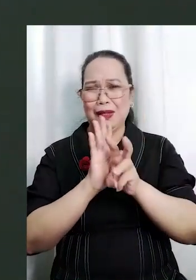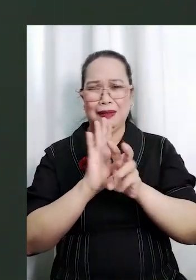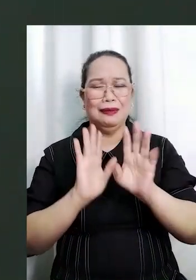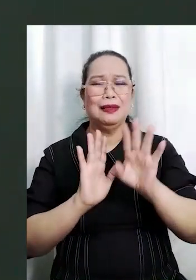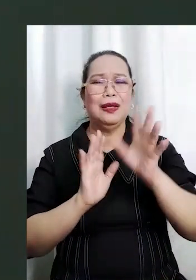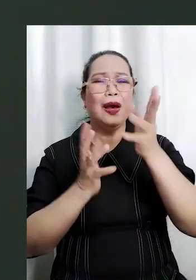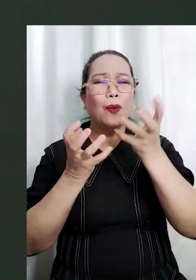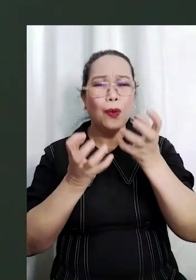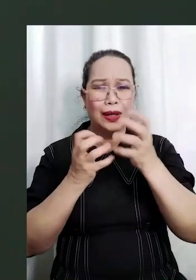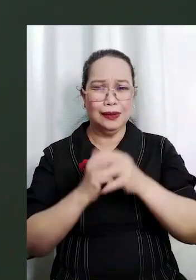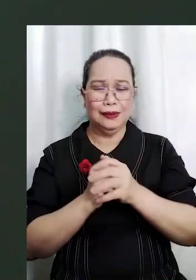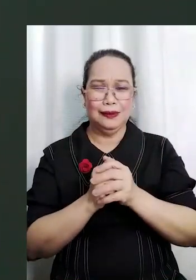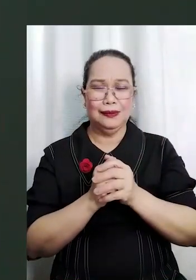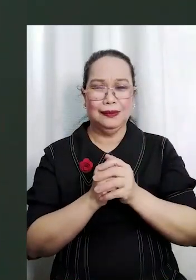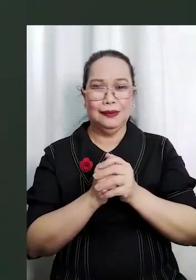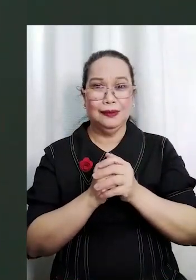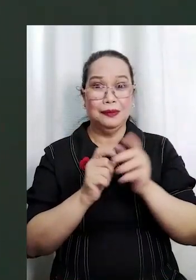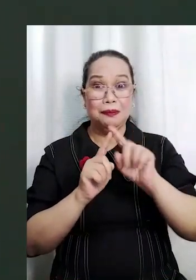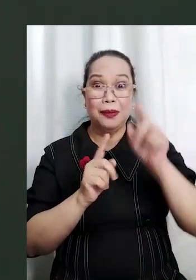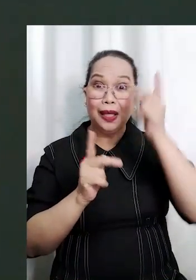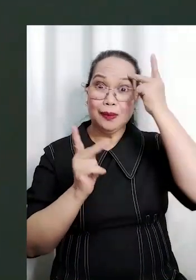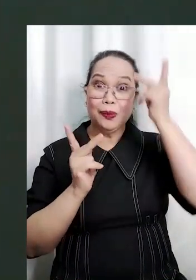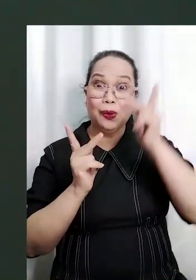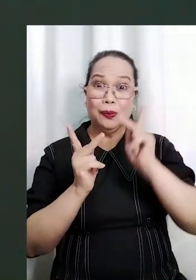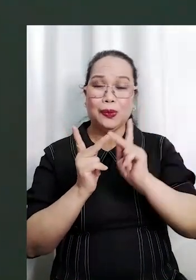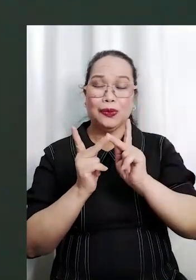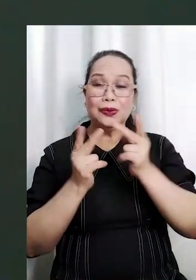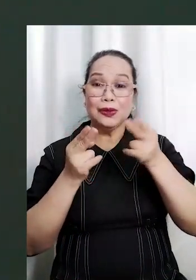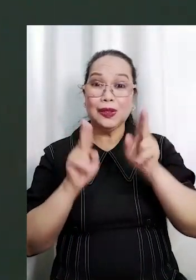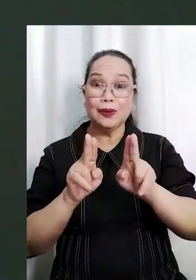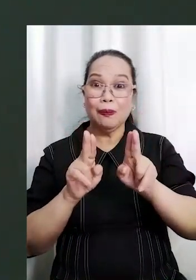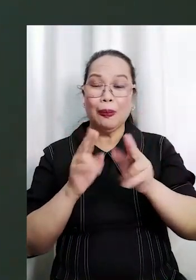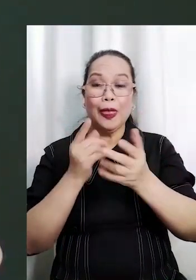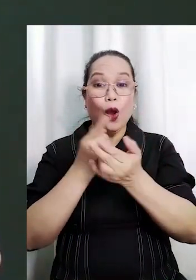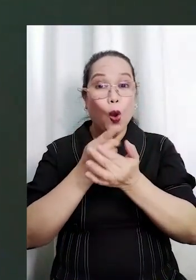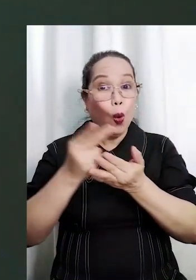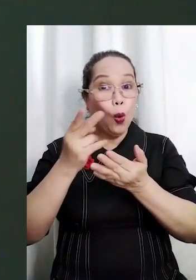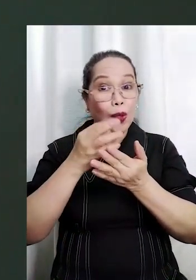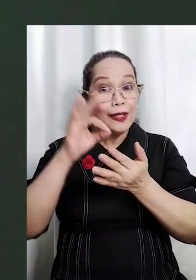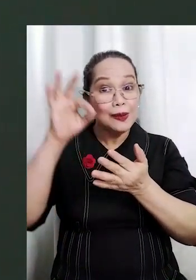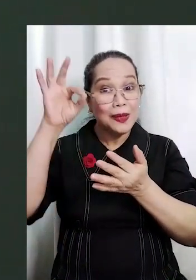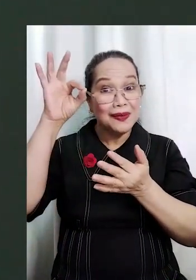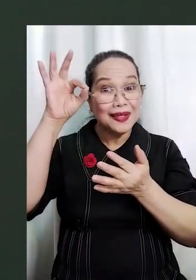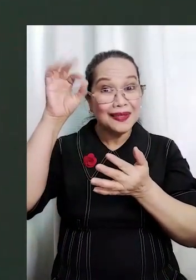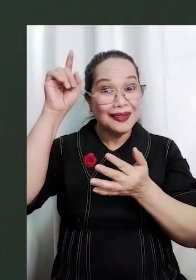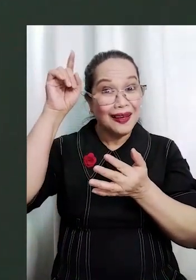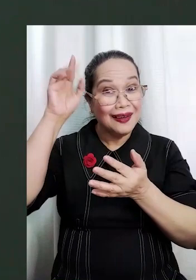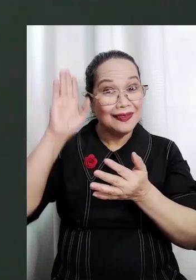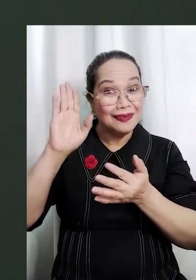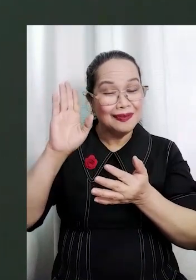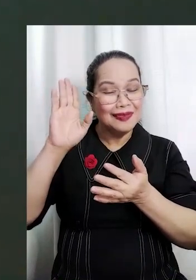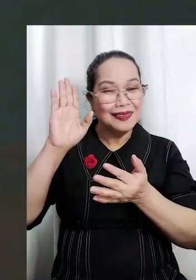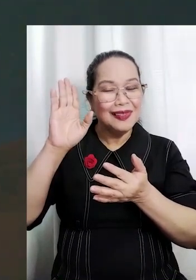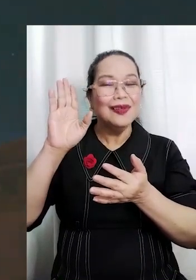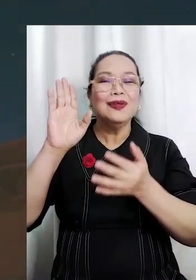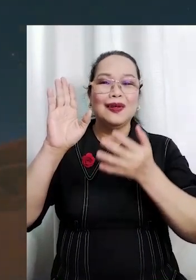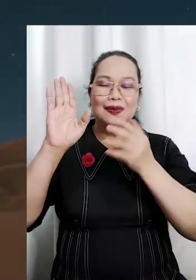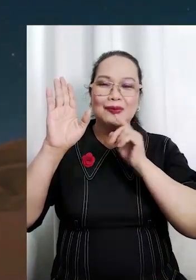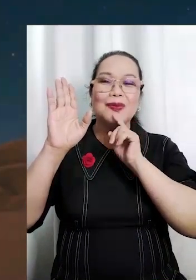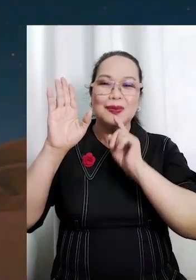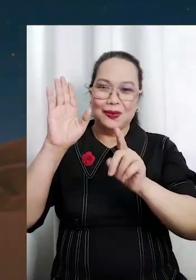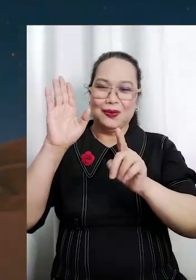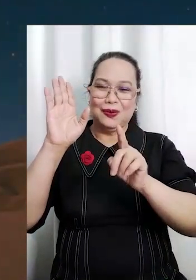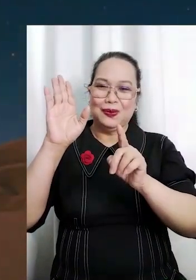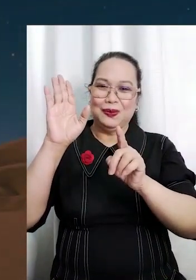Panginoon. Pero iba naman ang motive, ang outcome na gusto ng Holy Spirit. The way of the Spirit is